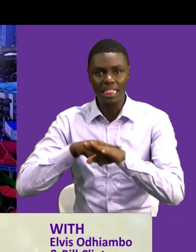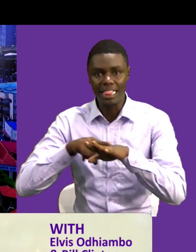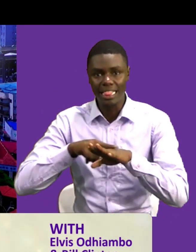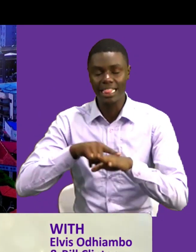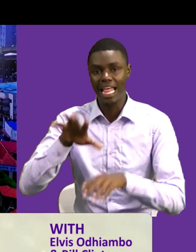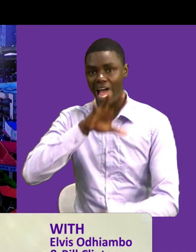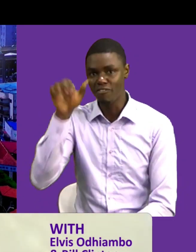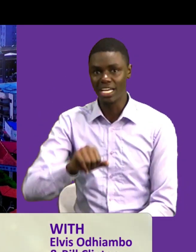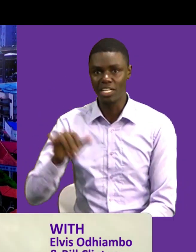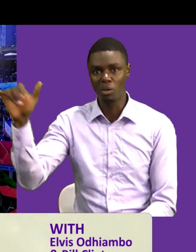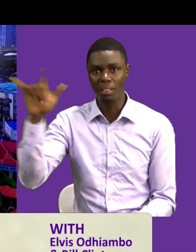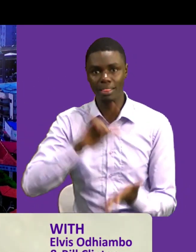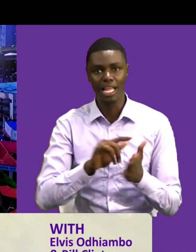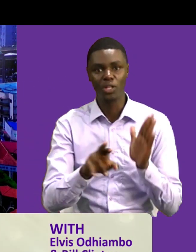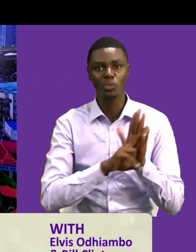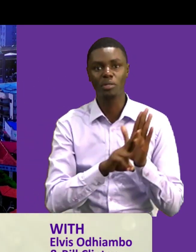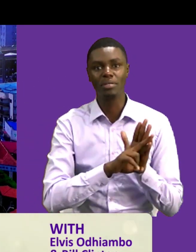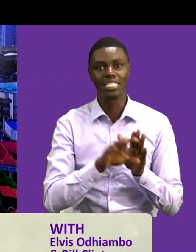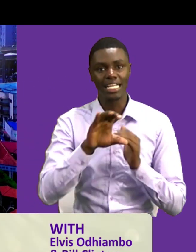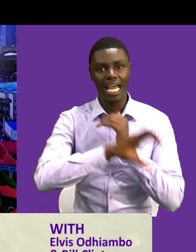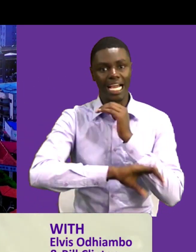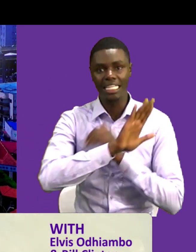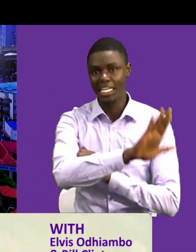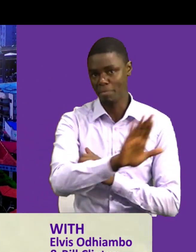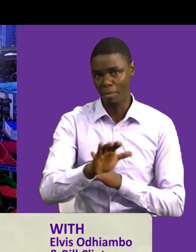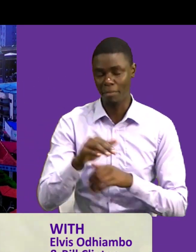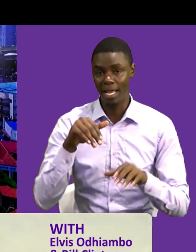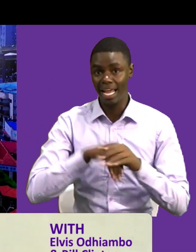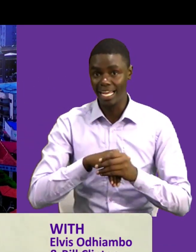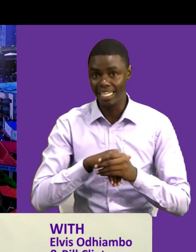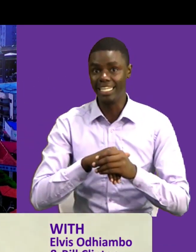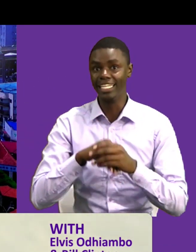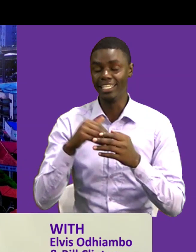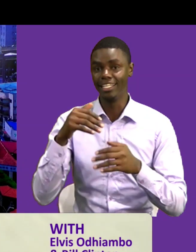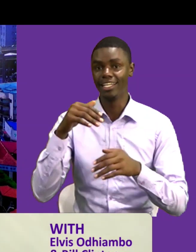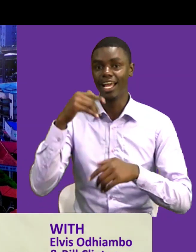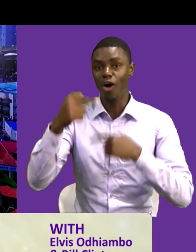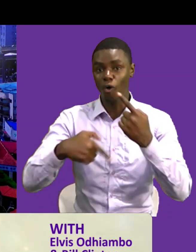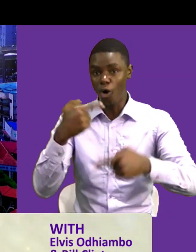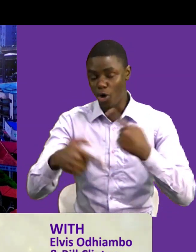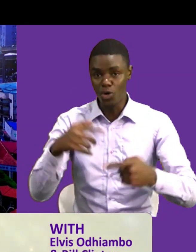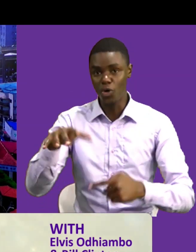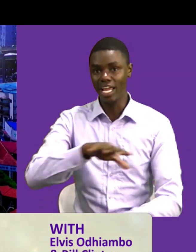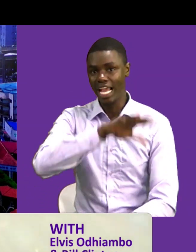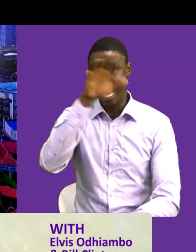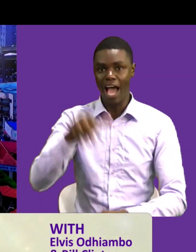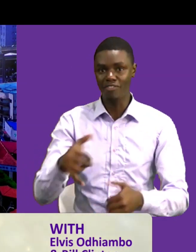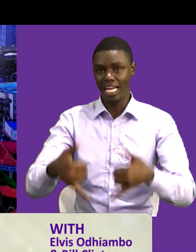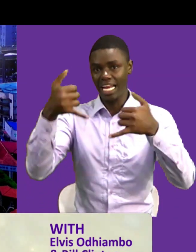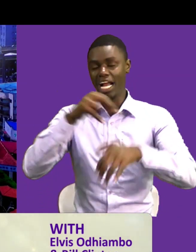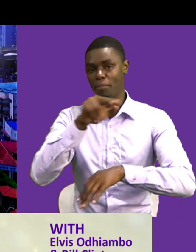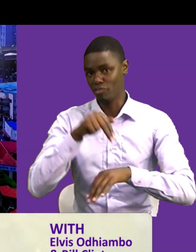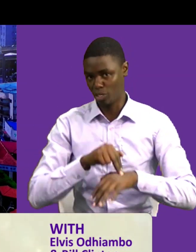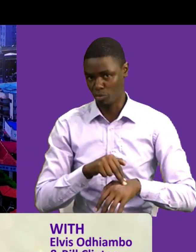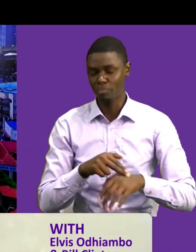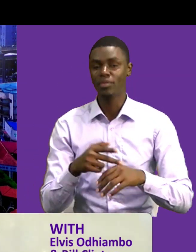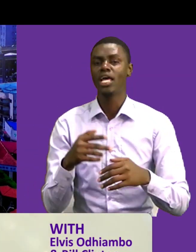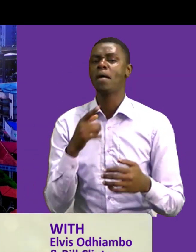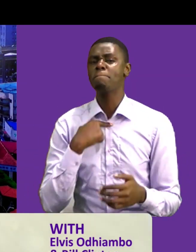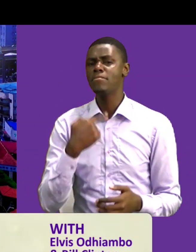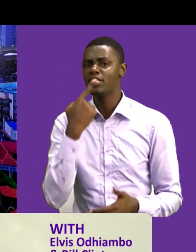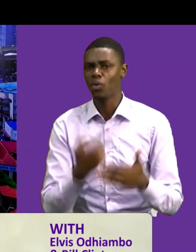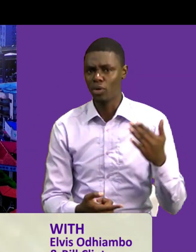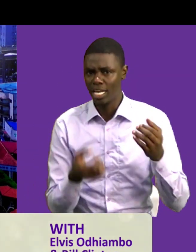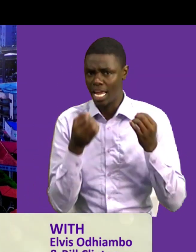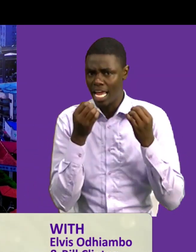that have come to represent their various countries in the ongoing AFCON matches. So I will say that